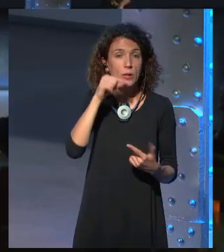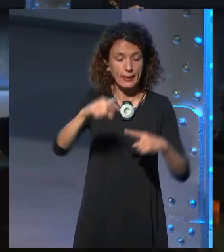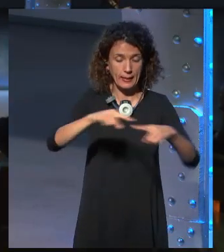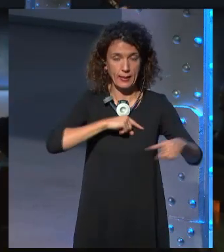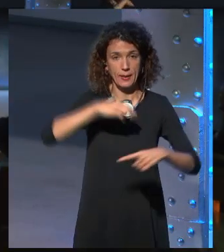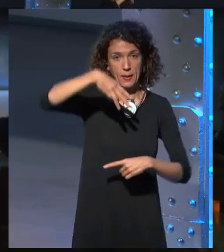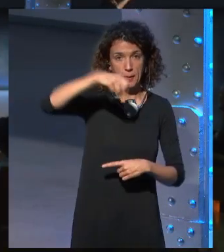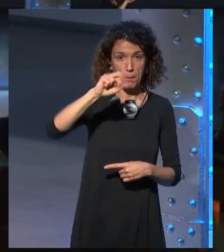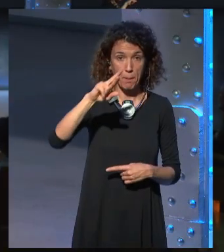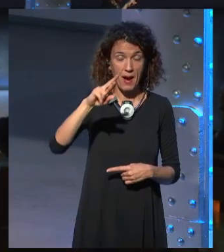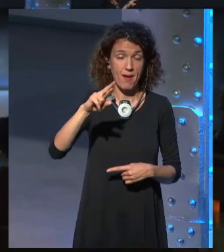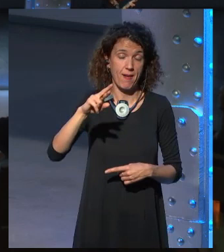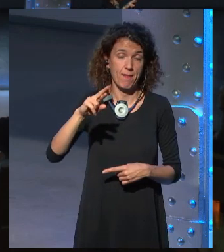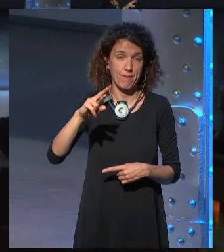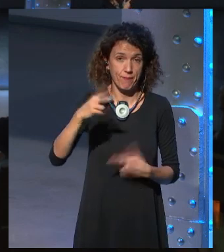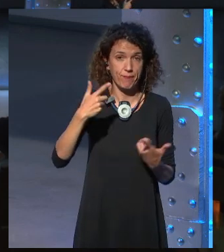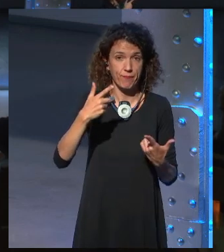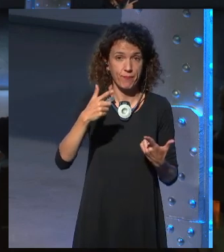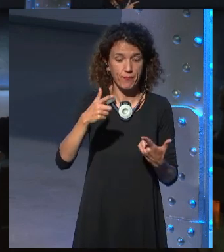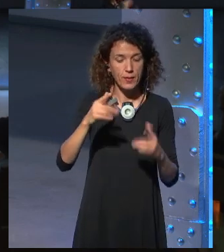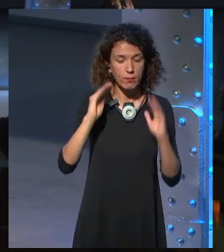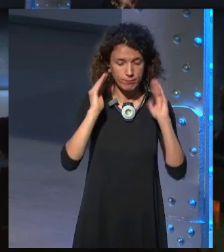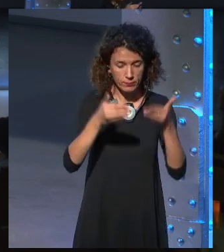Twitter, Mark Castro, who